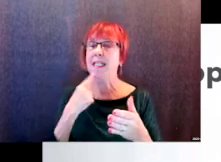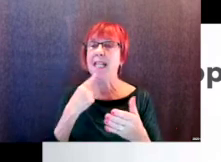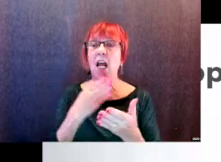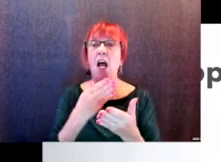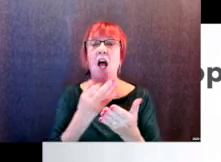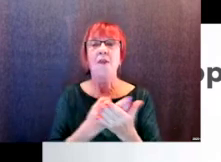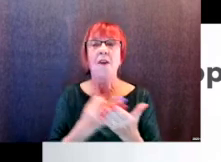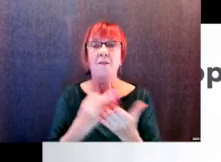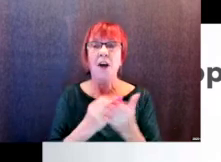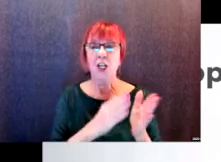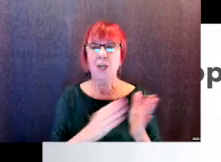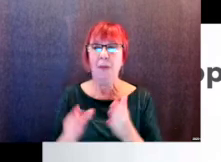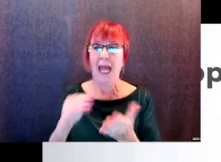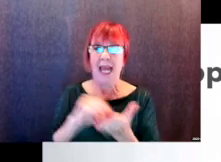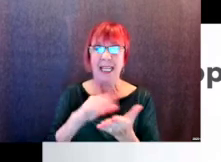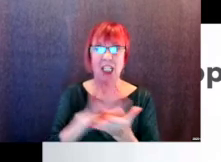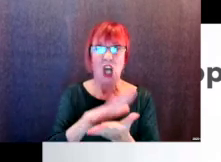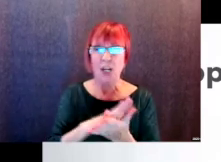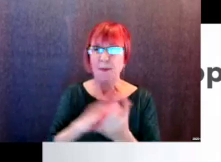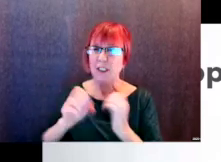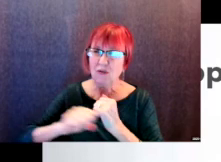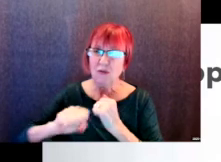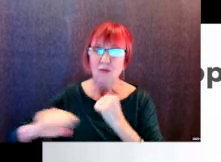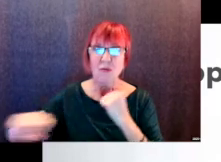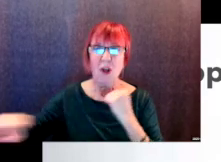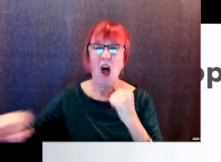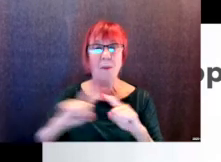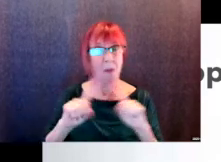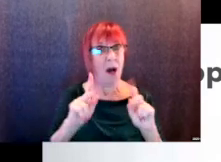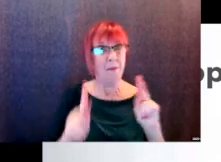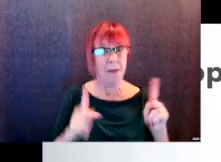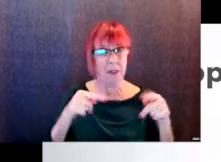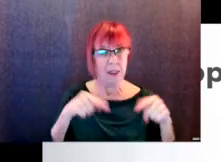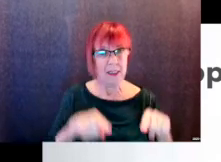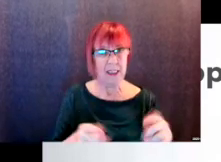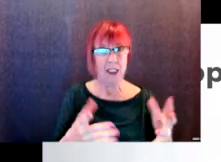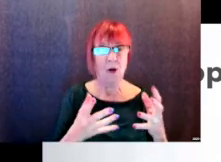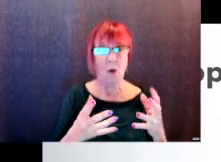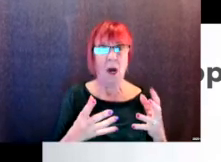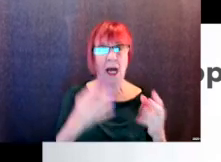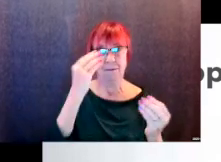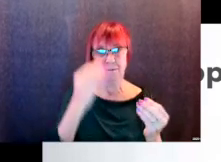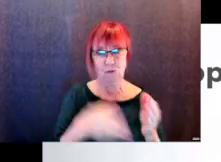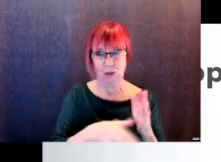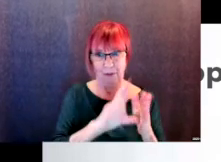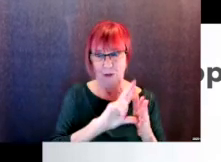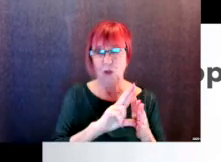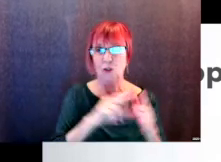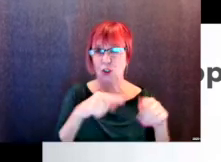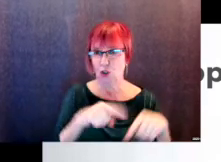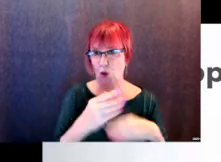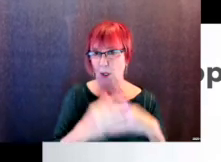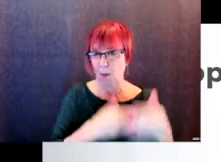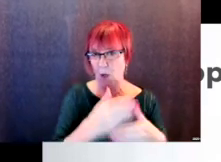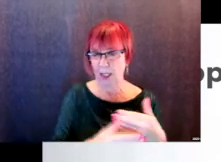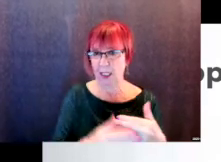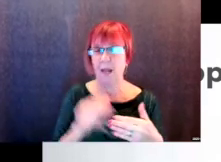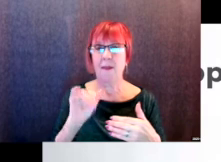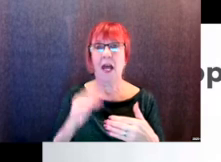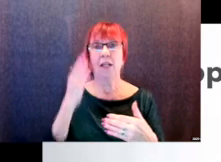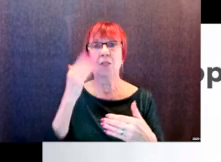year. Note that after the next 3 slides, I'll ask you 3 voluntary poll